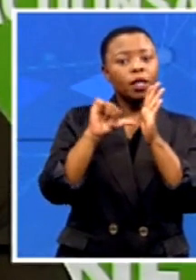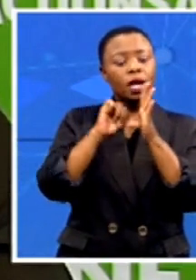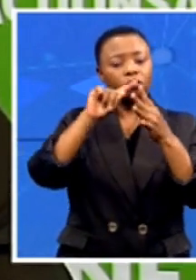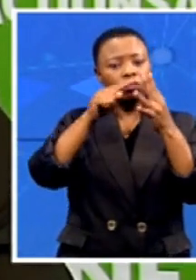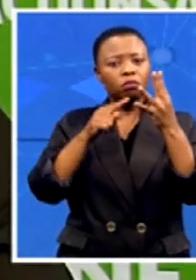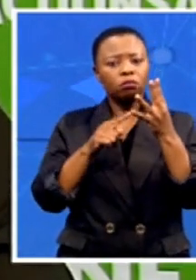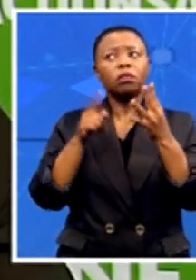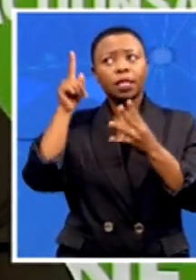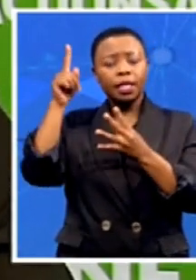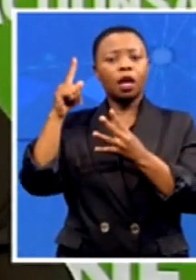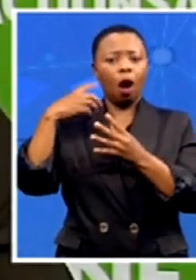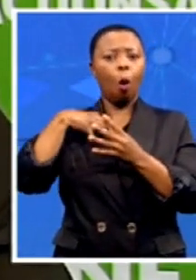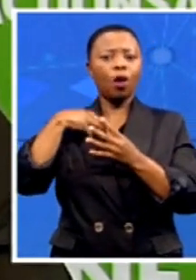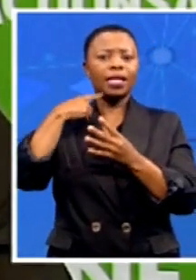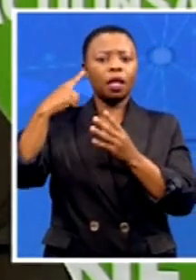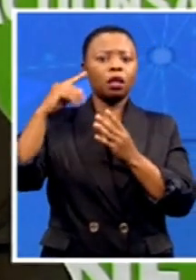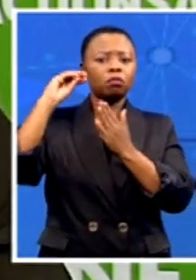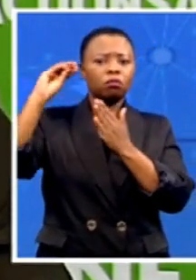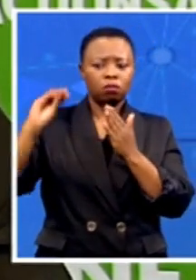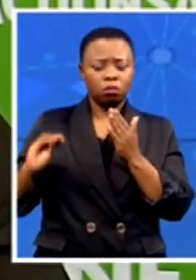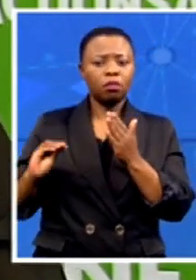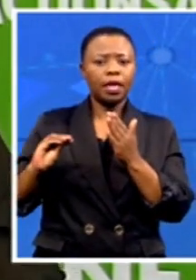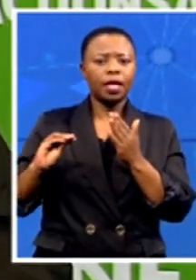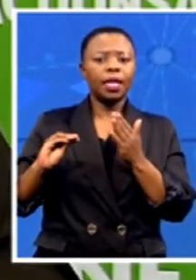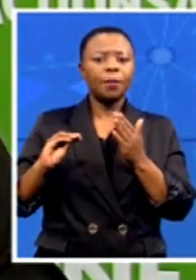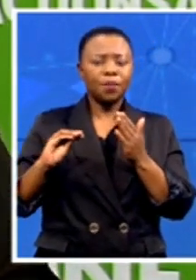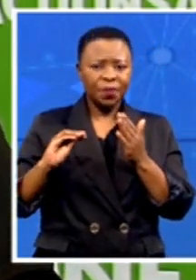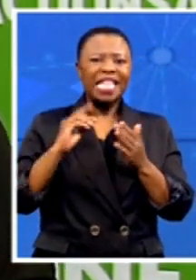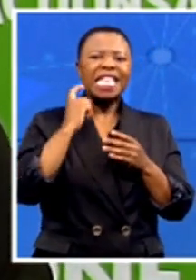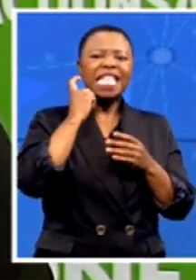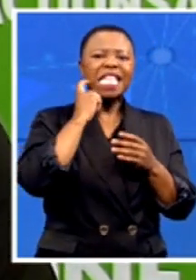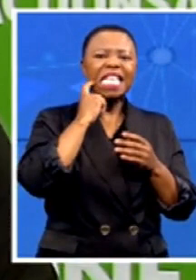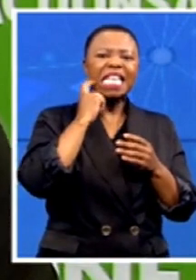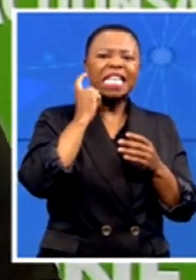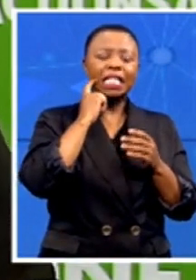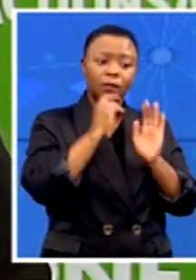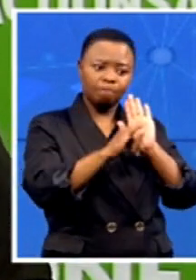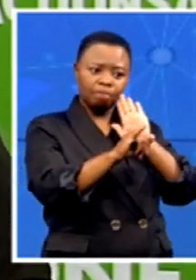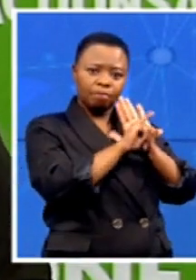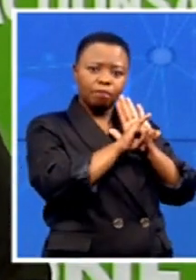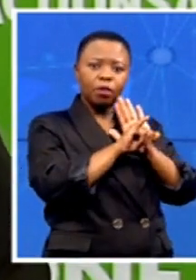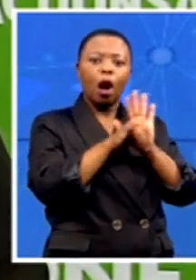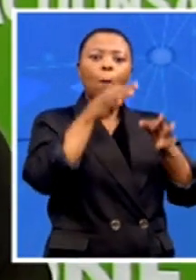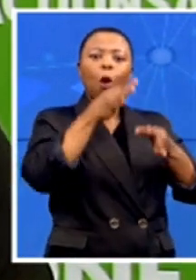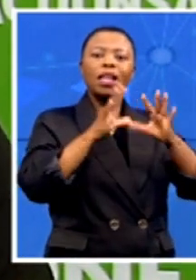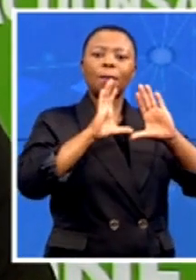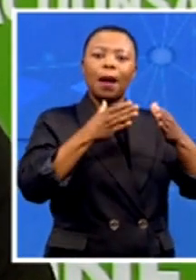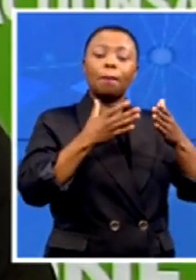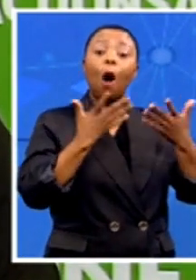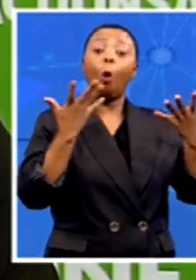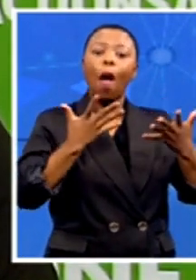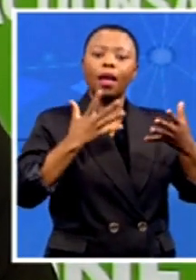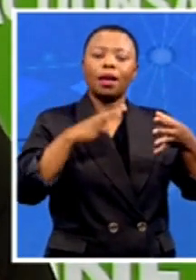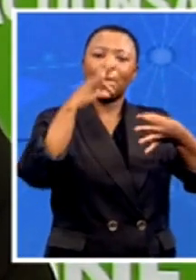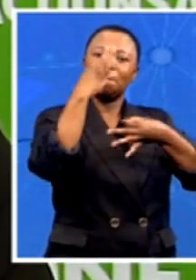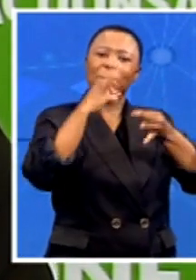with which a voter can identify their political party of choosing on the ballot paper. It is